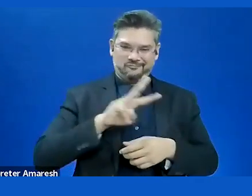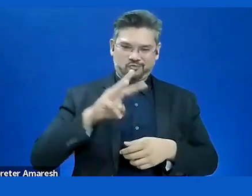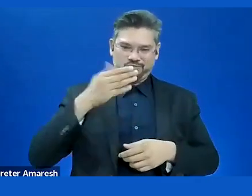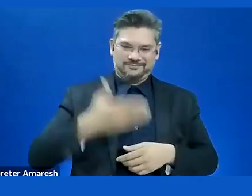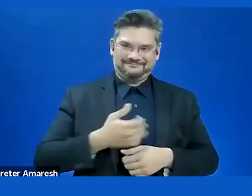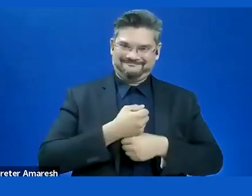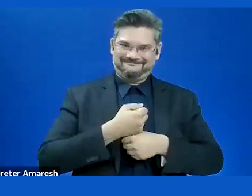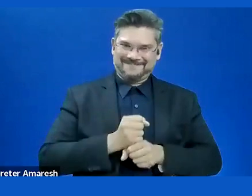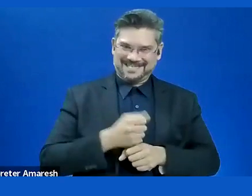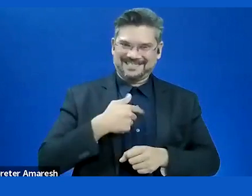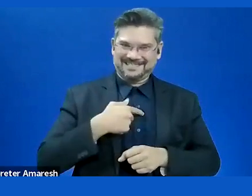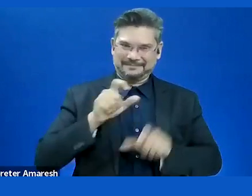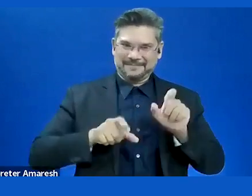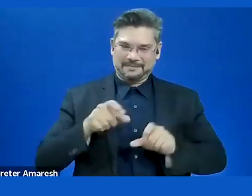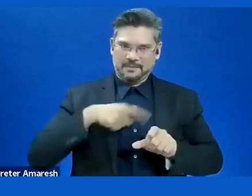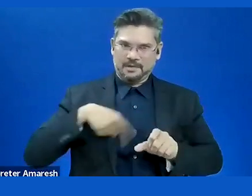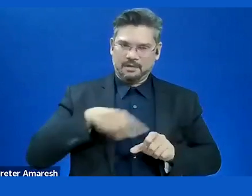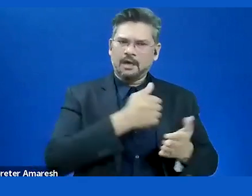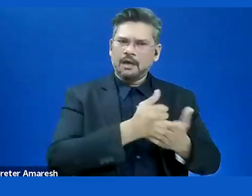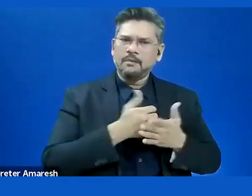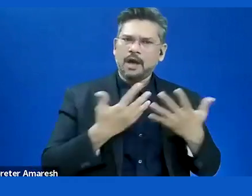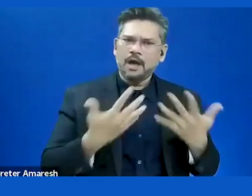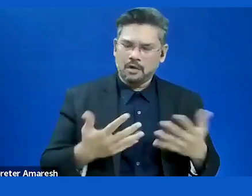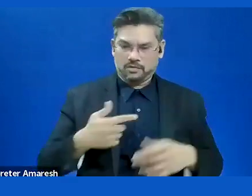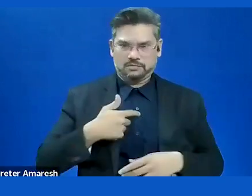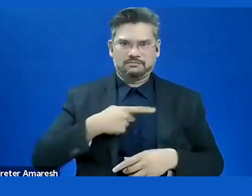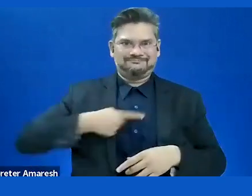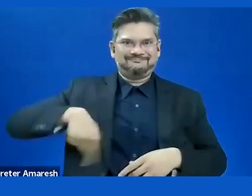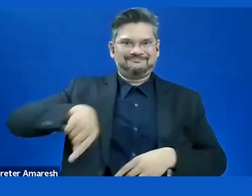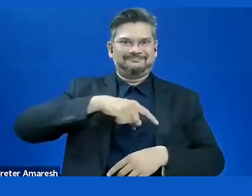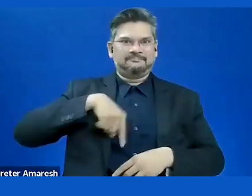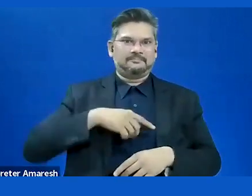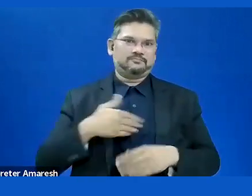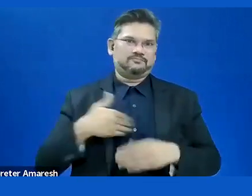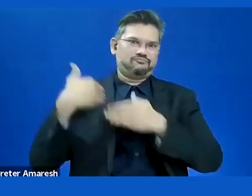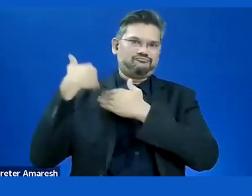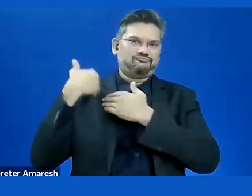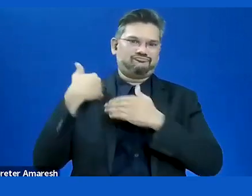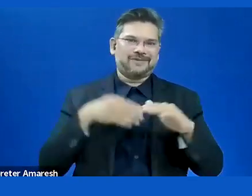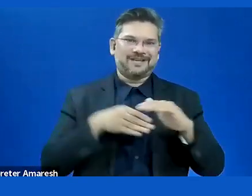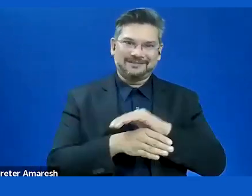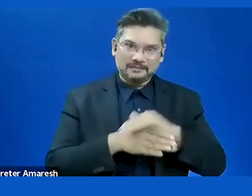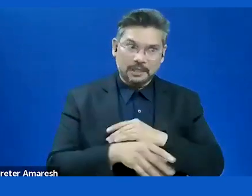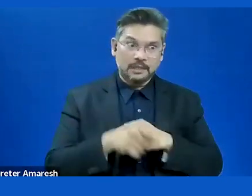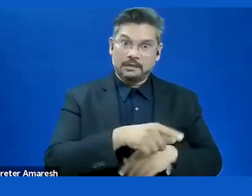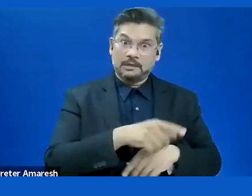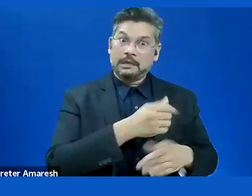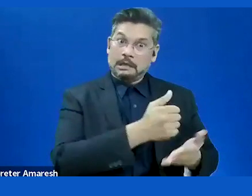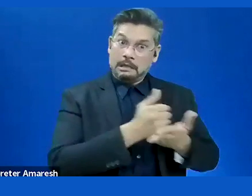of inaccessibility on the web. So if we can help them, that's in all of our benefits.